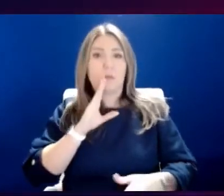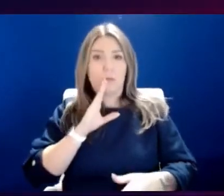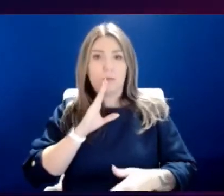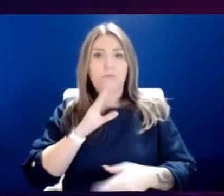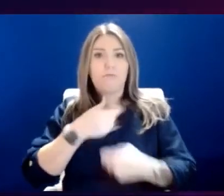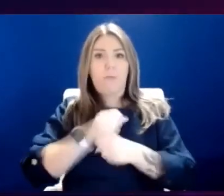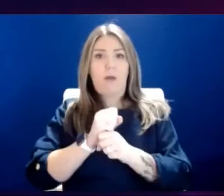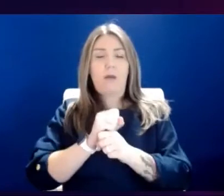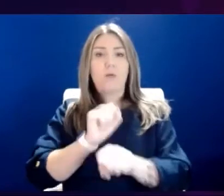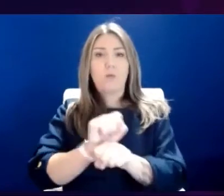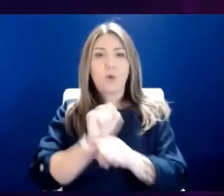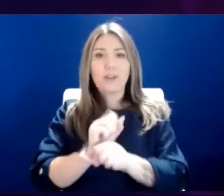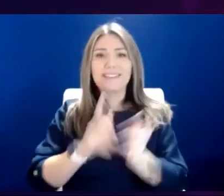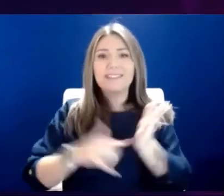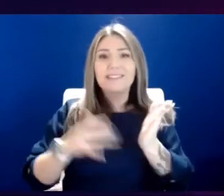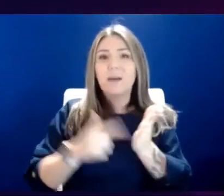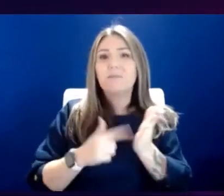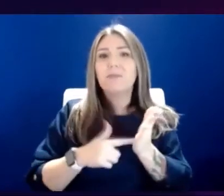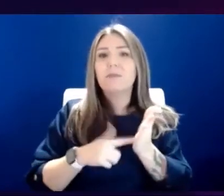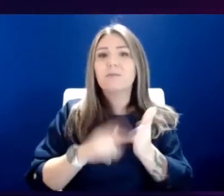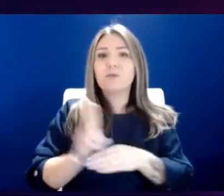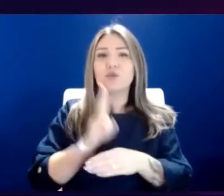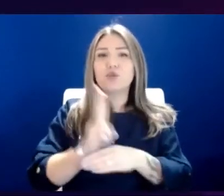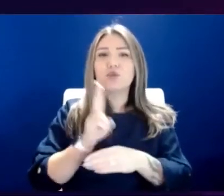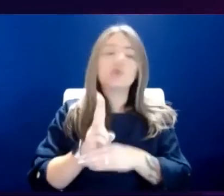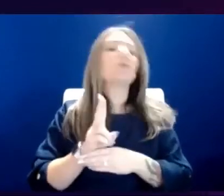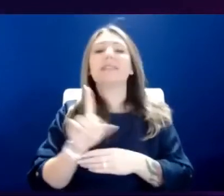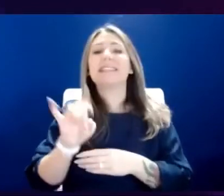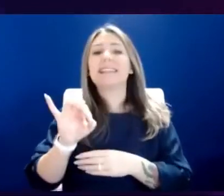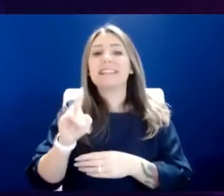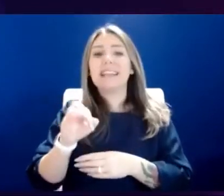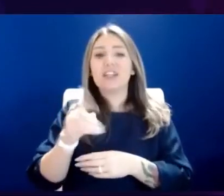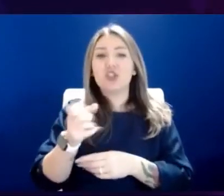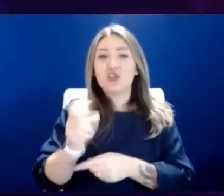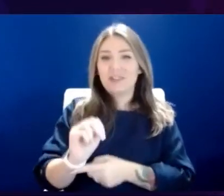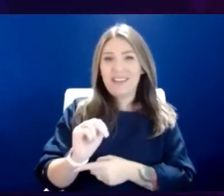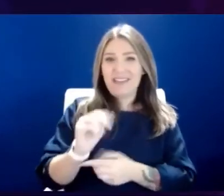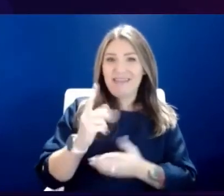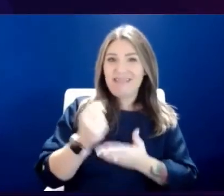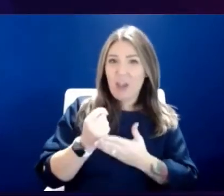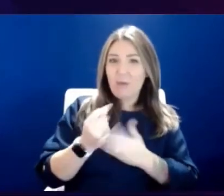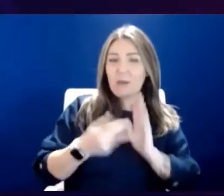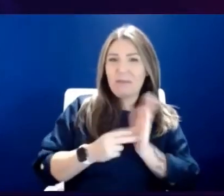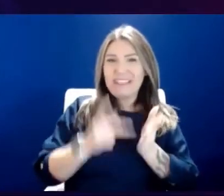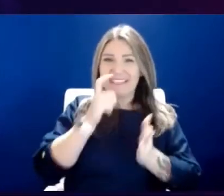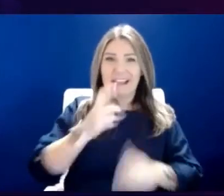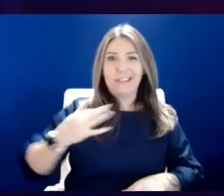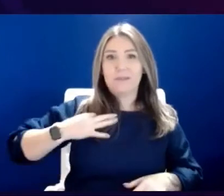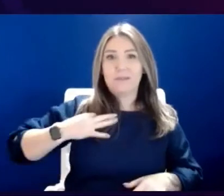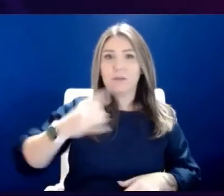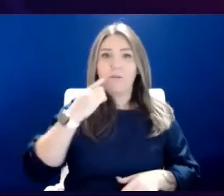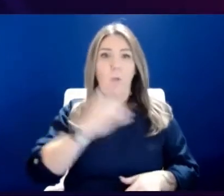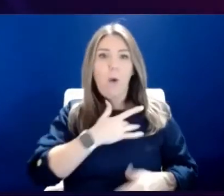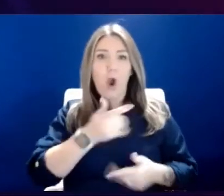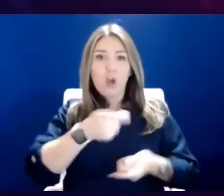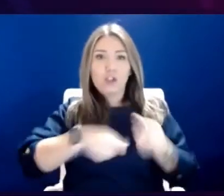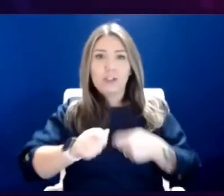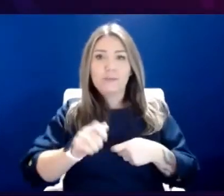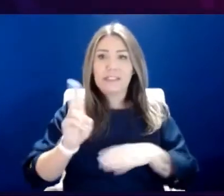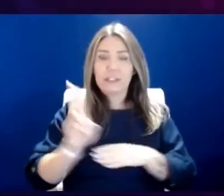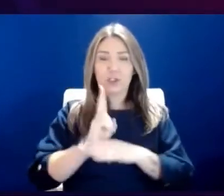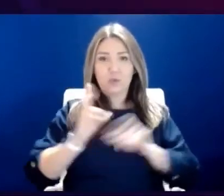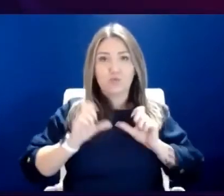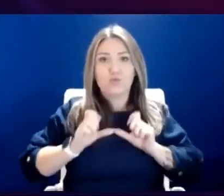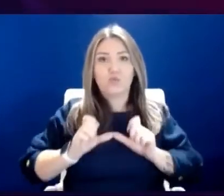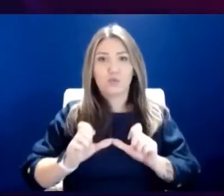is used as a destination therapy, means people who are not eligible for heart transplant, they just continue to be supported